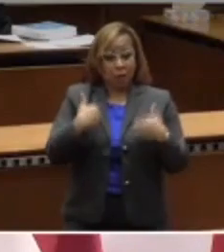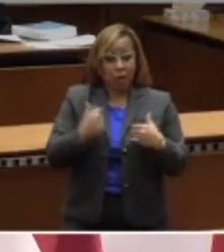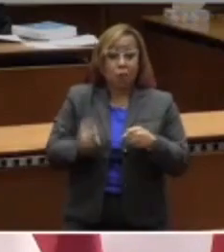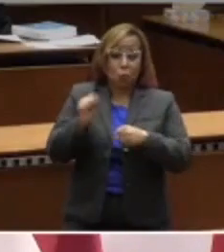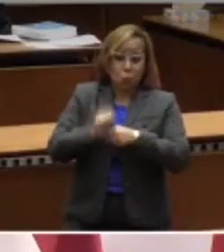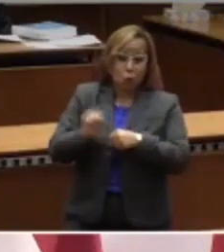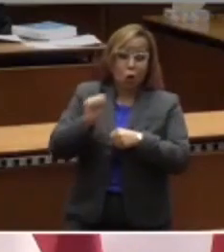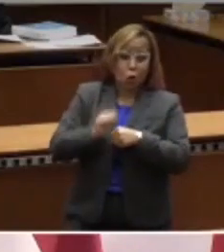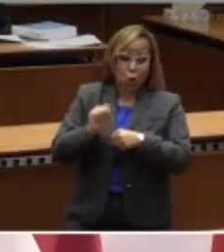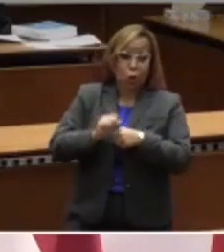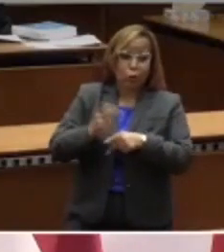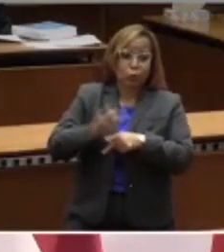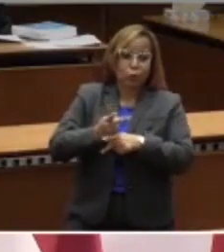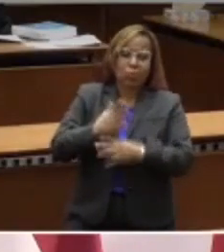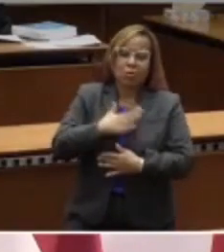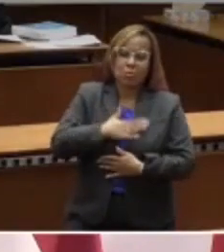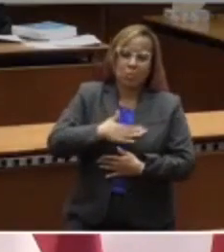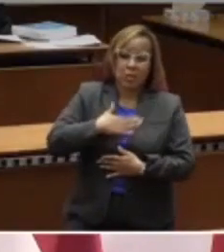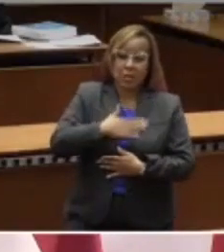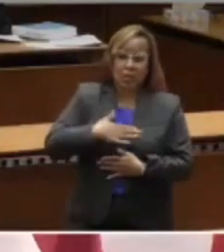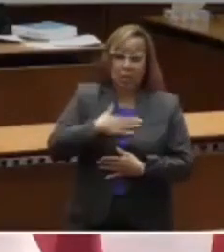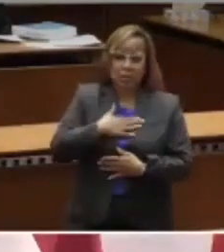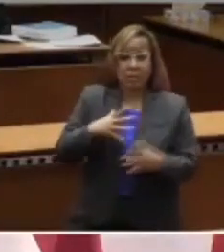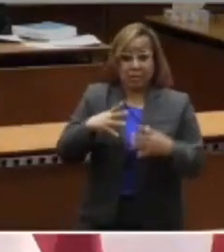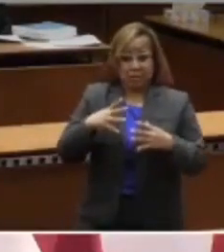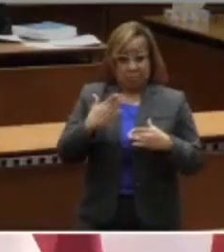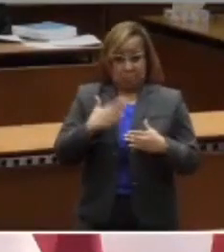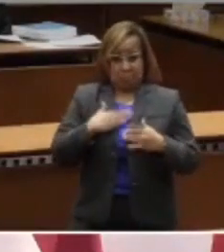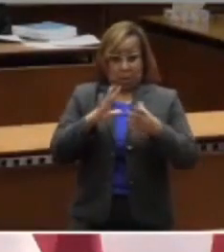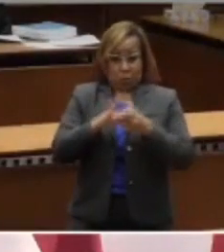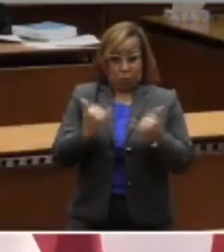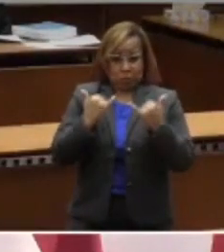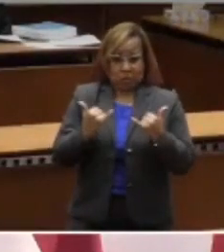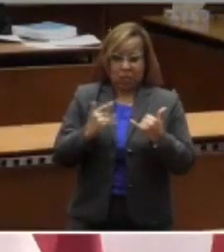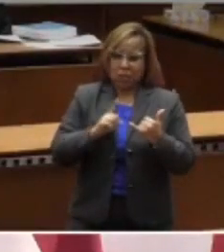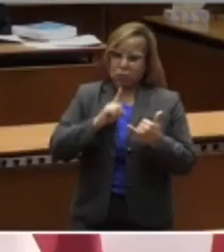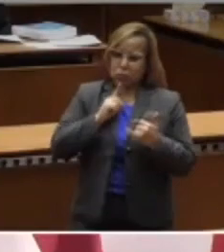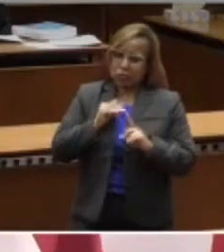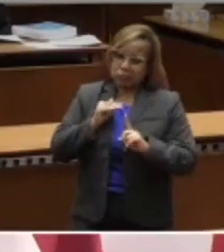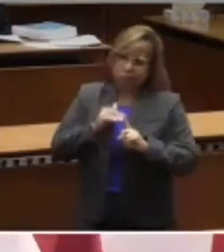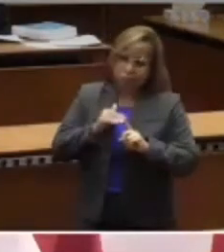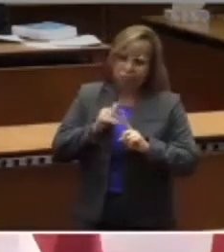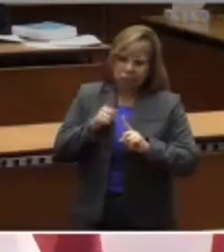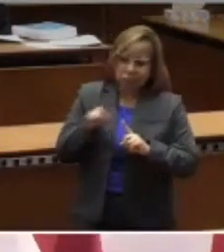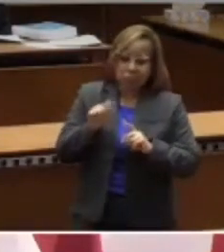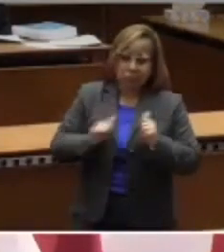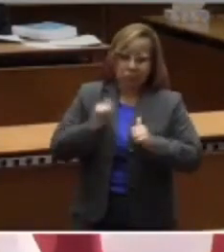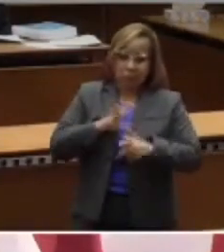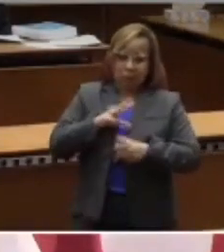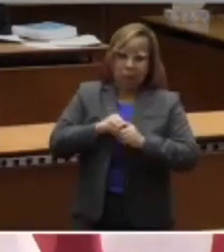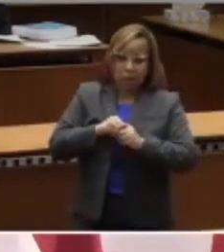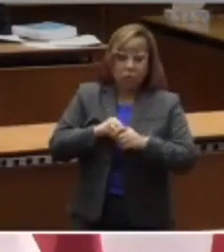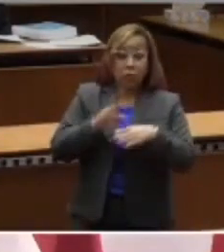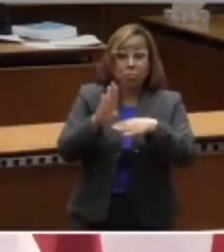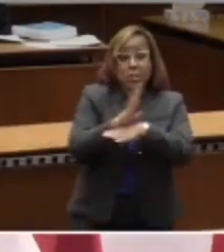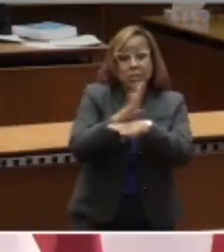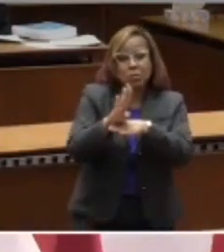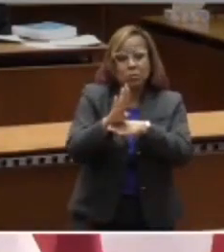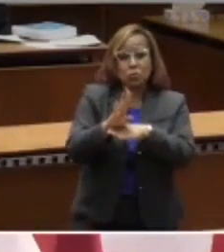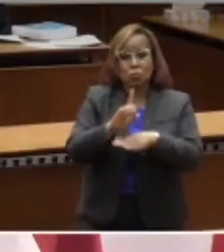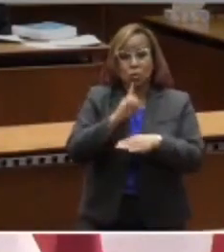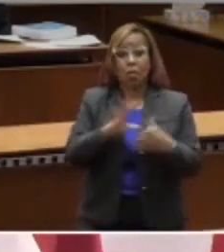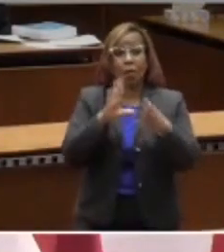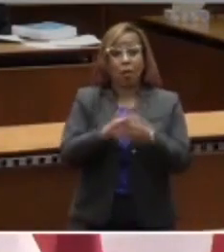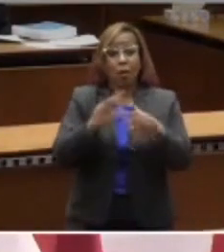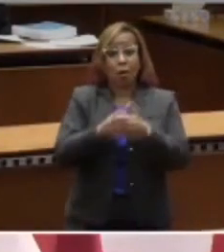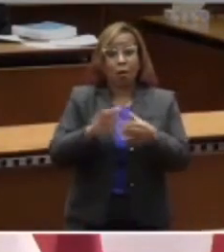do. Please take my words as an urgent call to action, a call for businesses to make good on